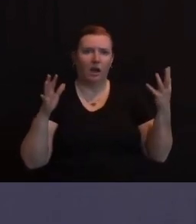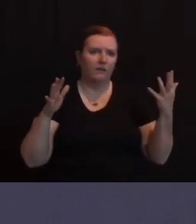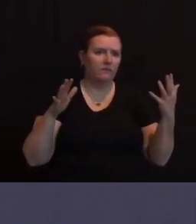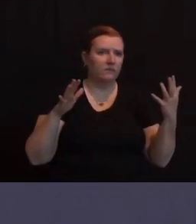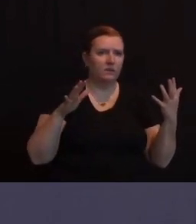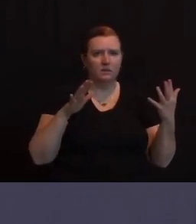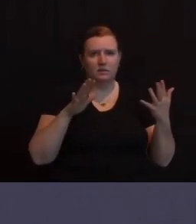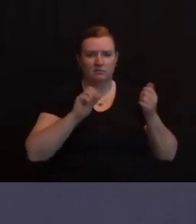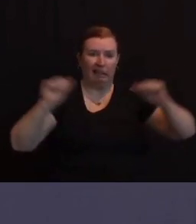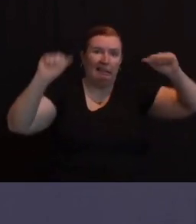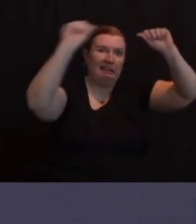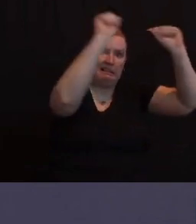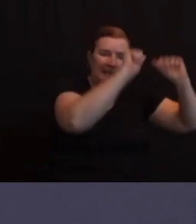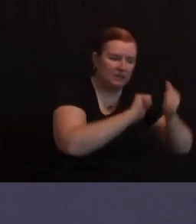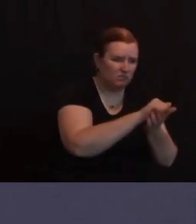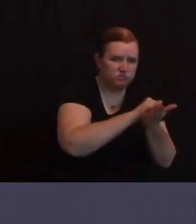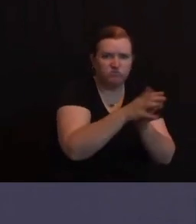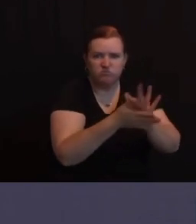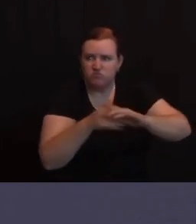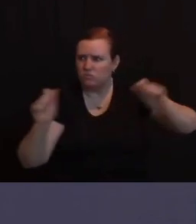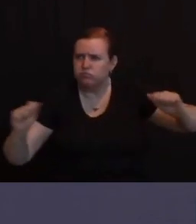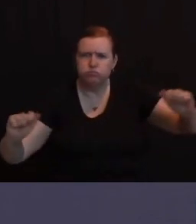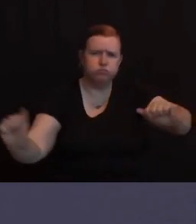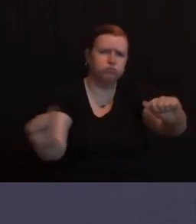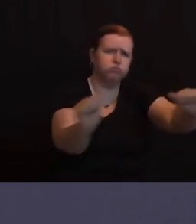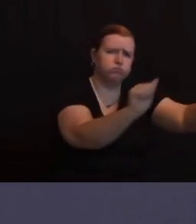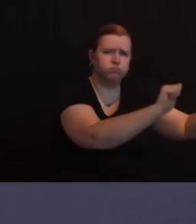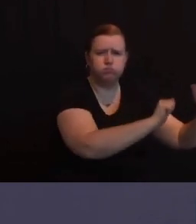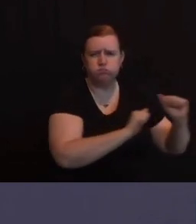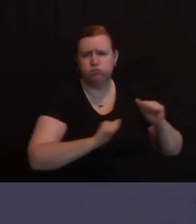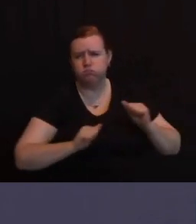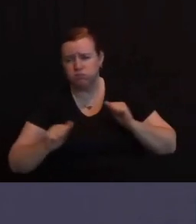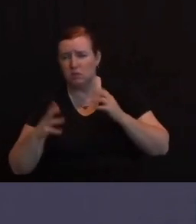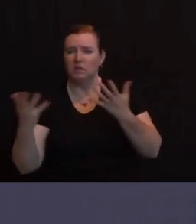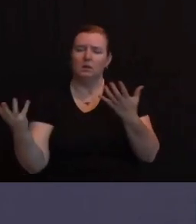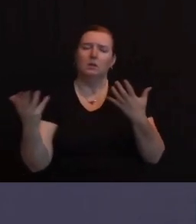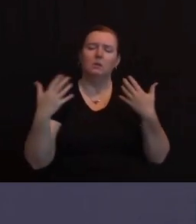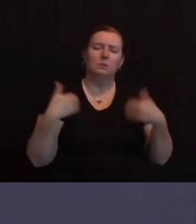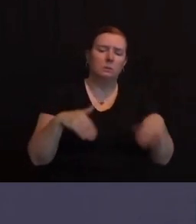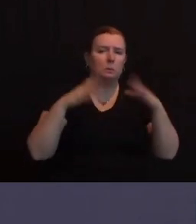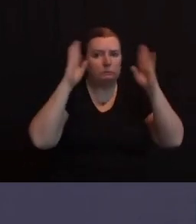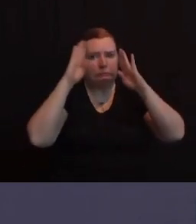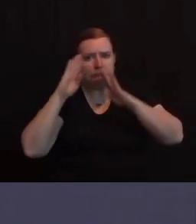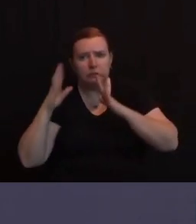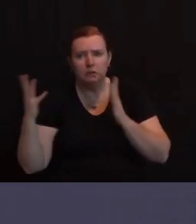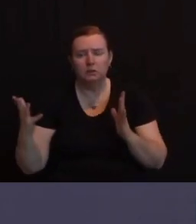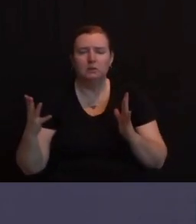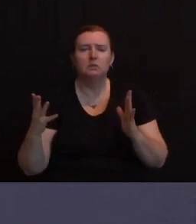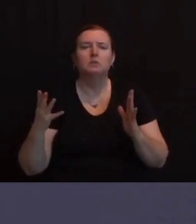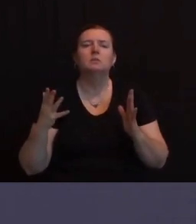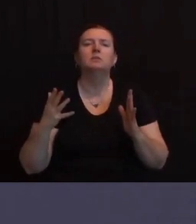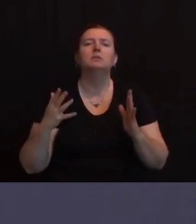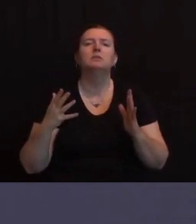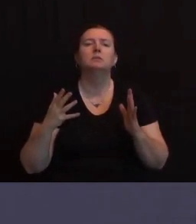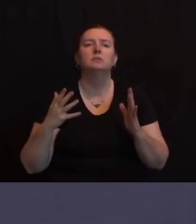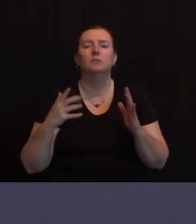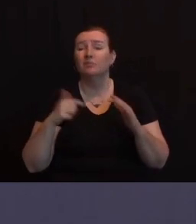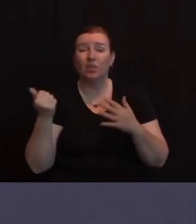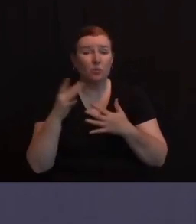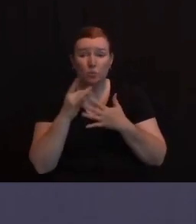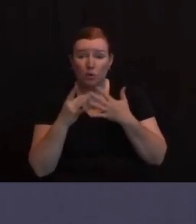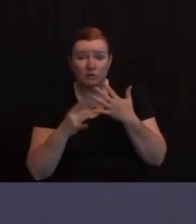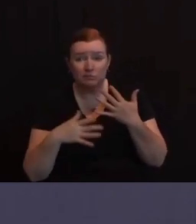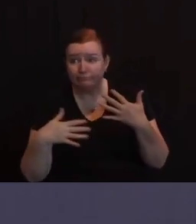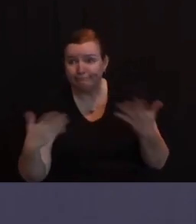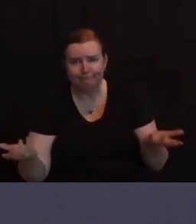hands, and so all of that. And then you have to think of the alternative. And I think that's the thing that we have to